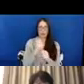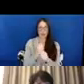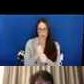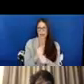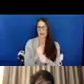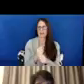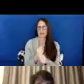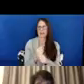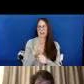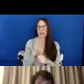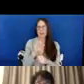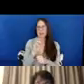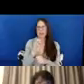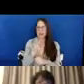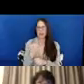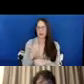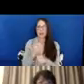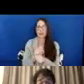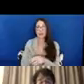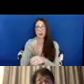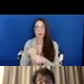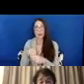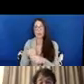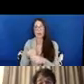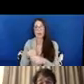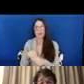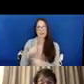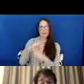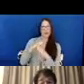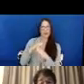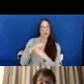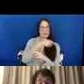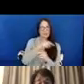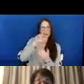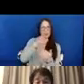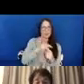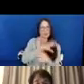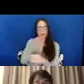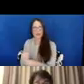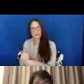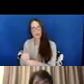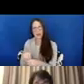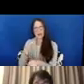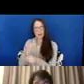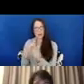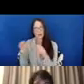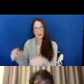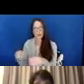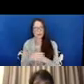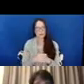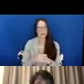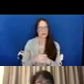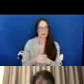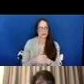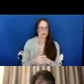market participation that precludes disabled beneficiaries from participating in it. Outside of the